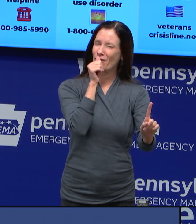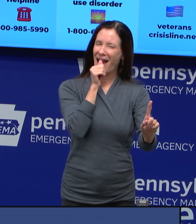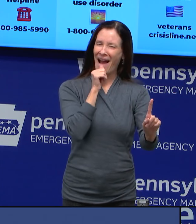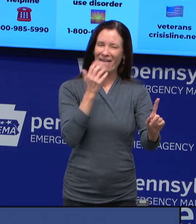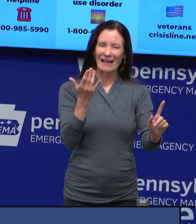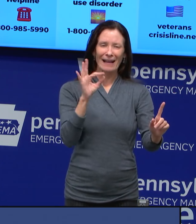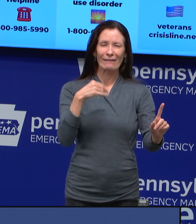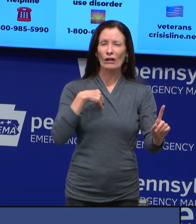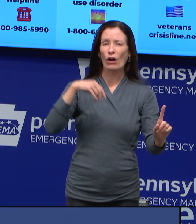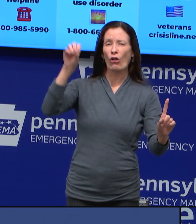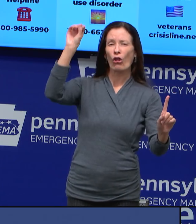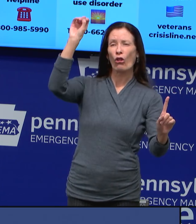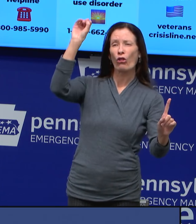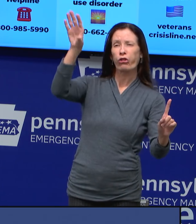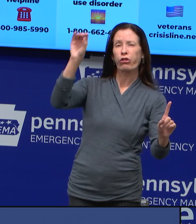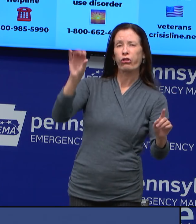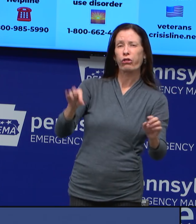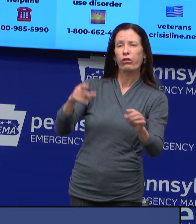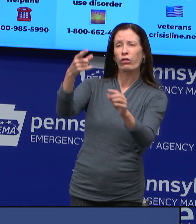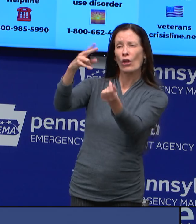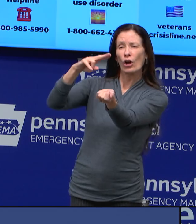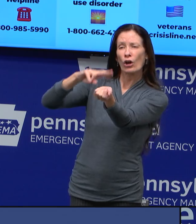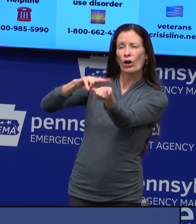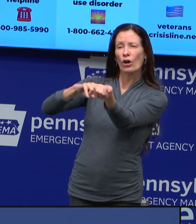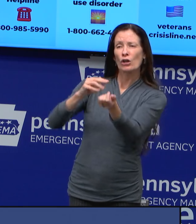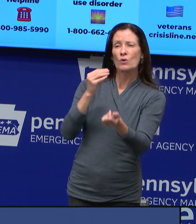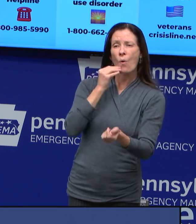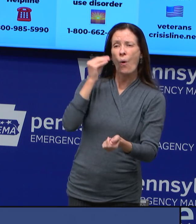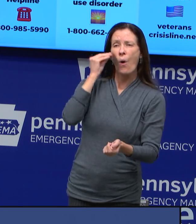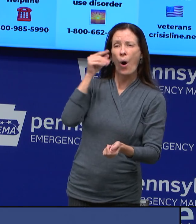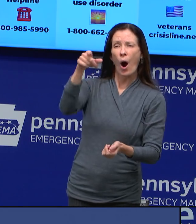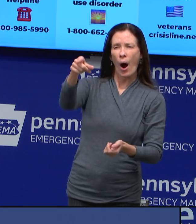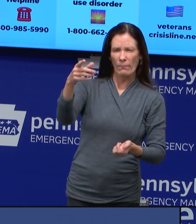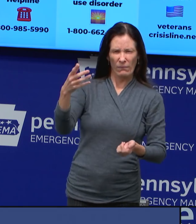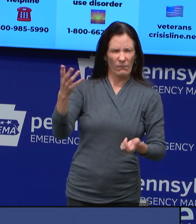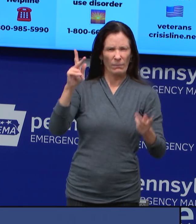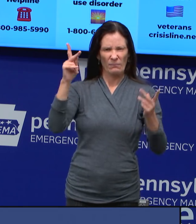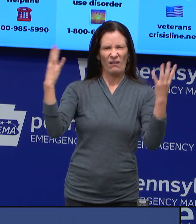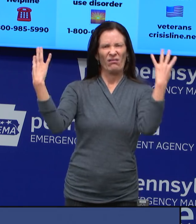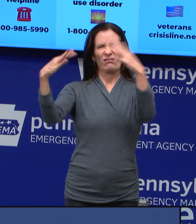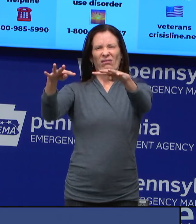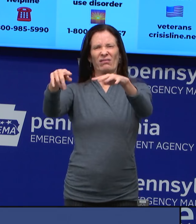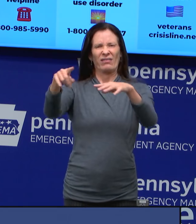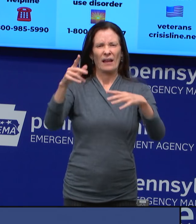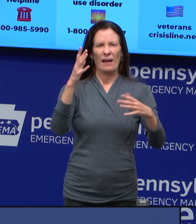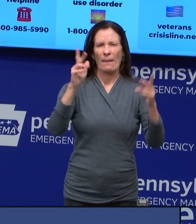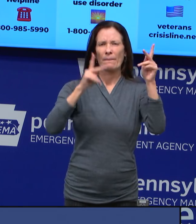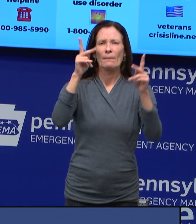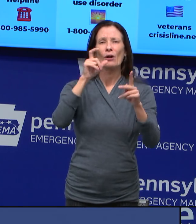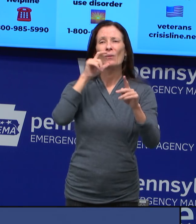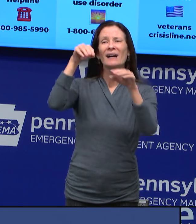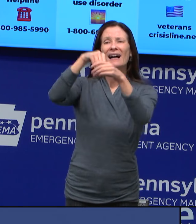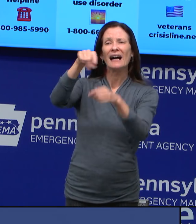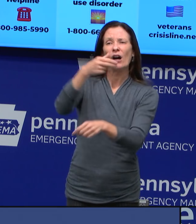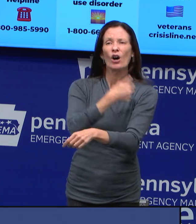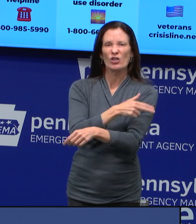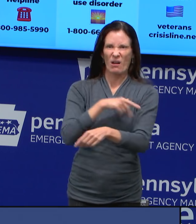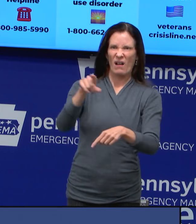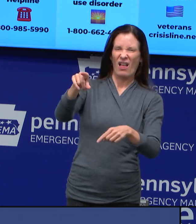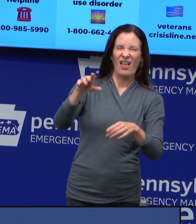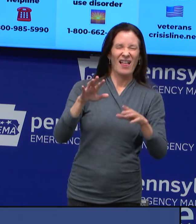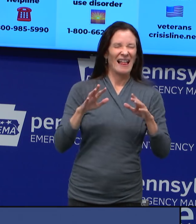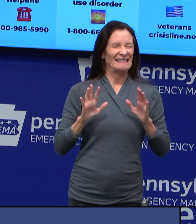notifying the loved ones of patients in those facilities, and that's where the primary responsibility lies. But we'll